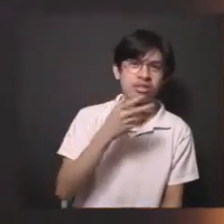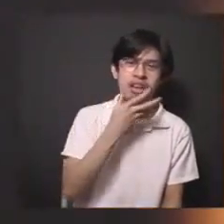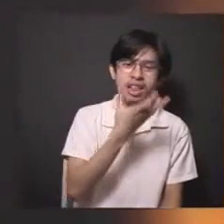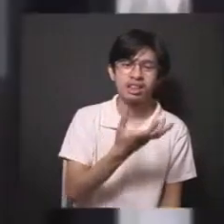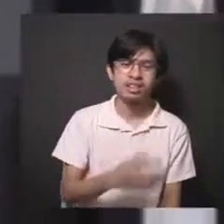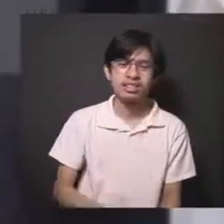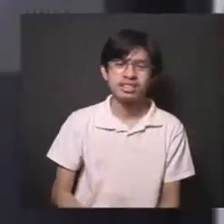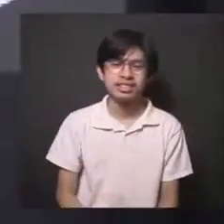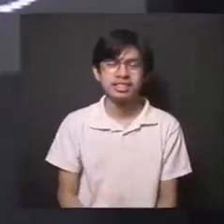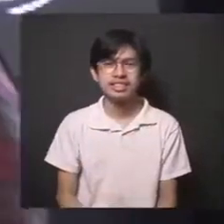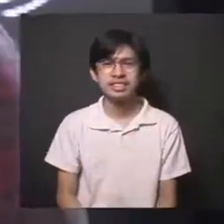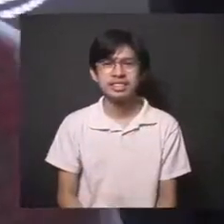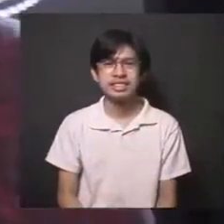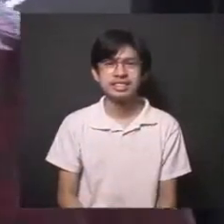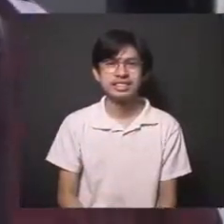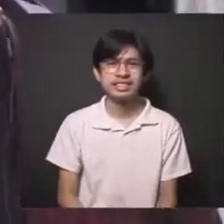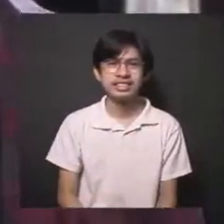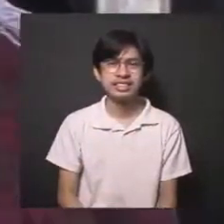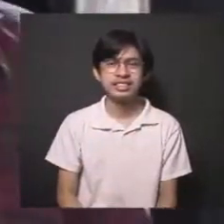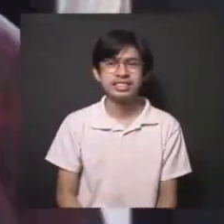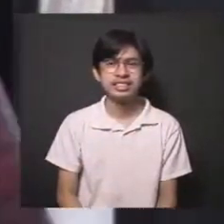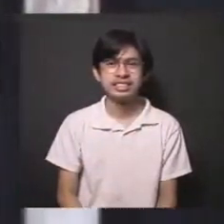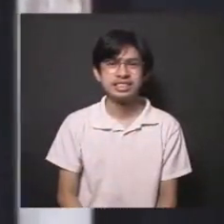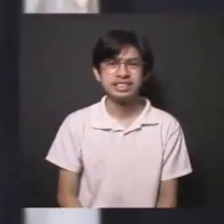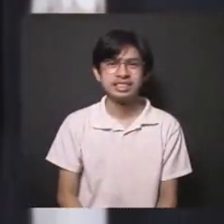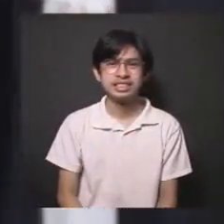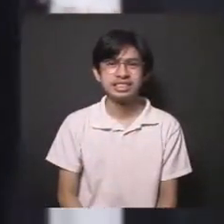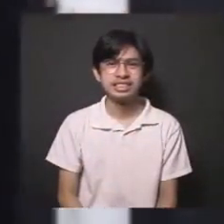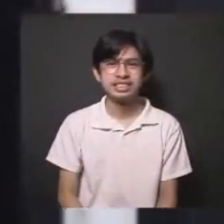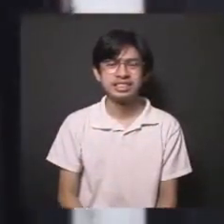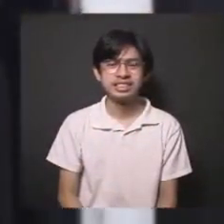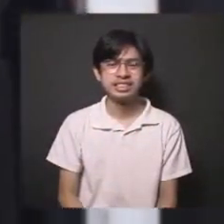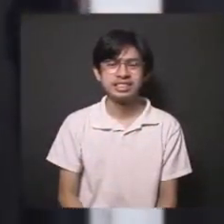So, everybody, count 1, 2, 3.